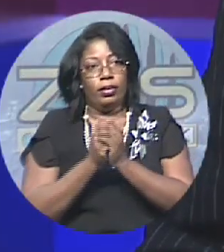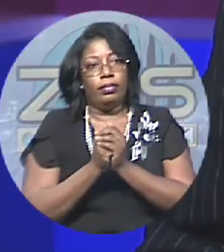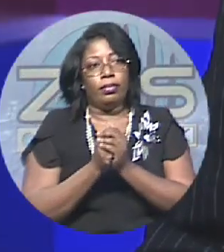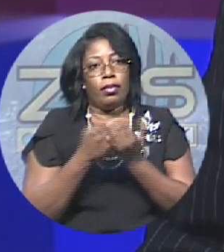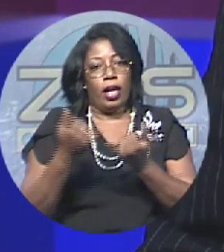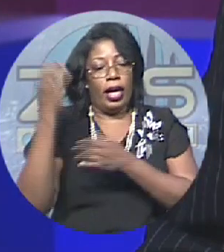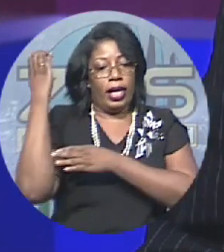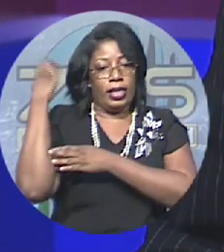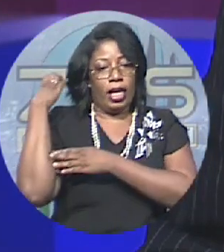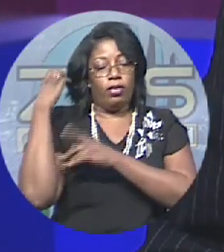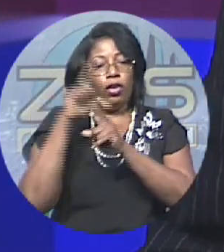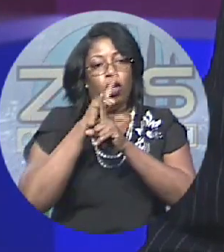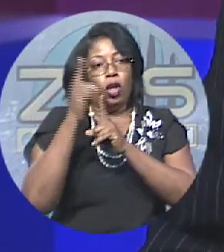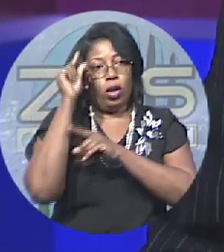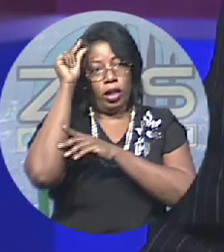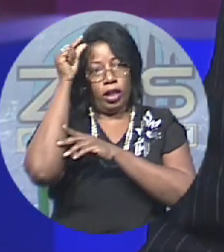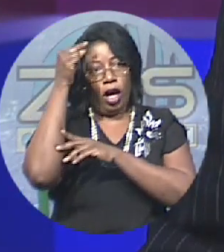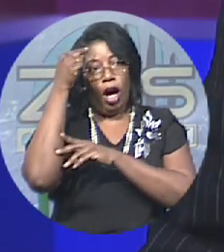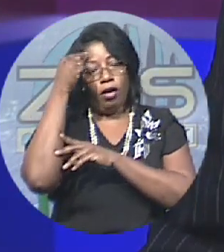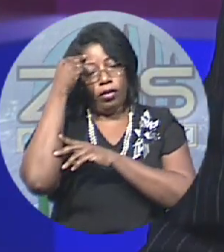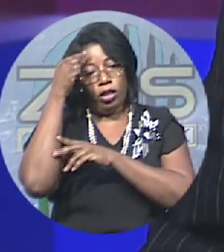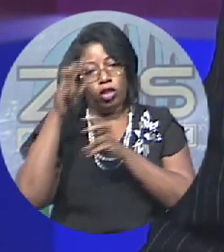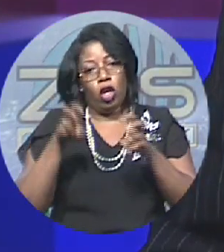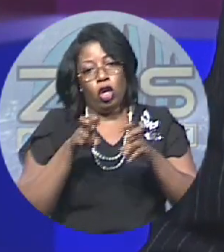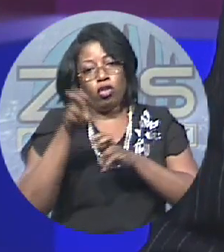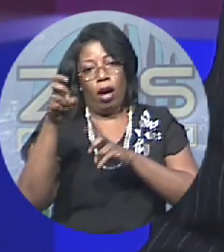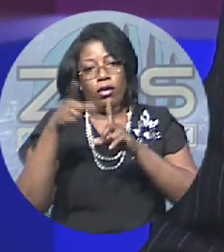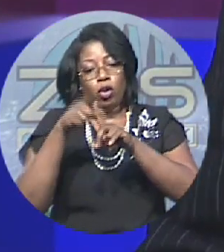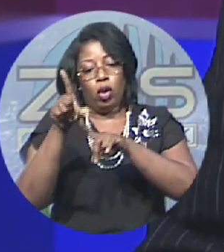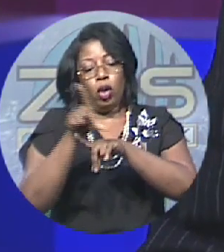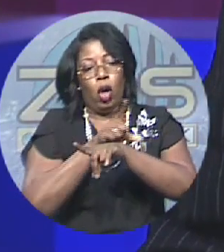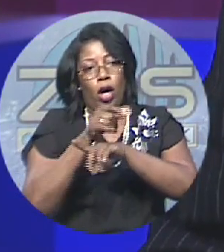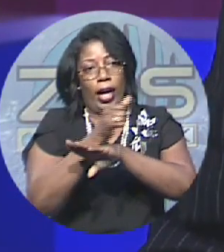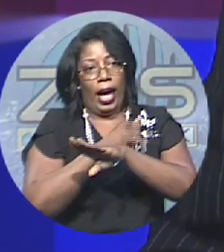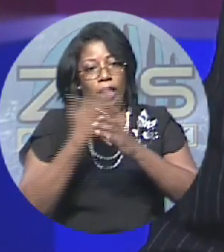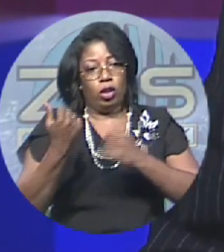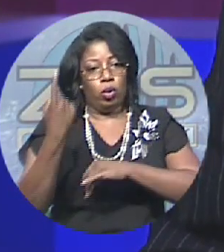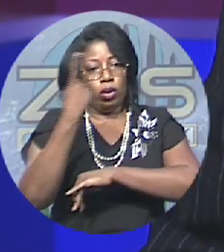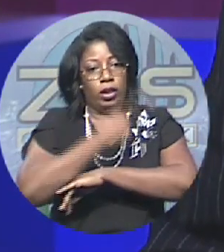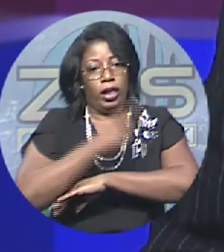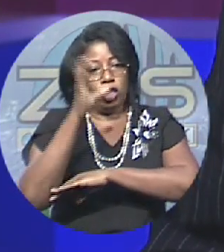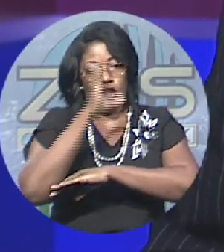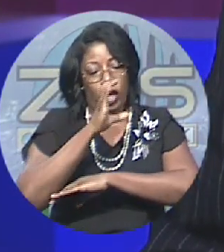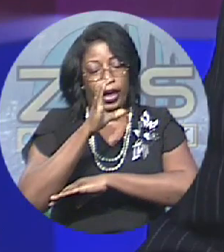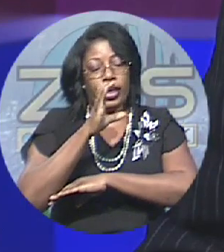Executives of the Local Government Administrators Association traveled to Long Island today to assess the